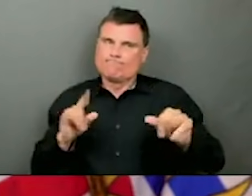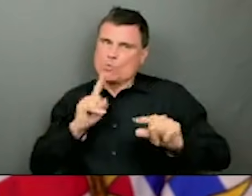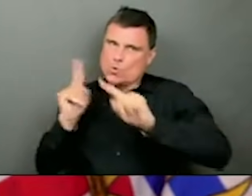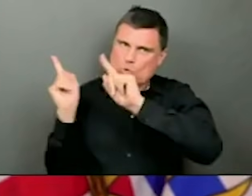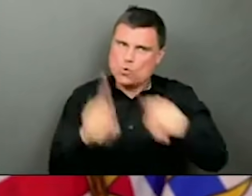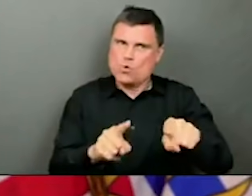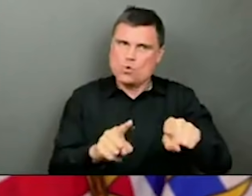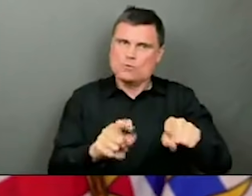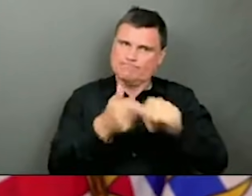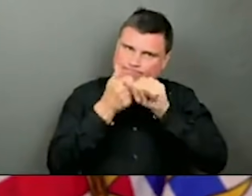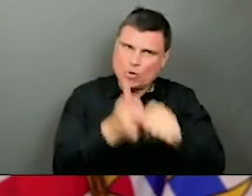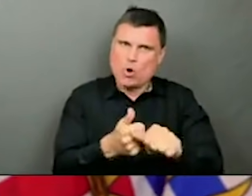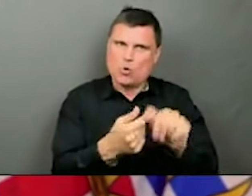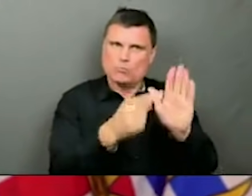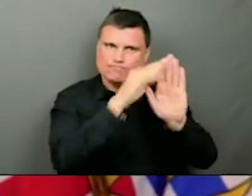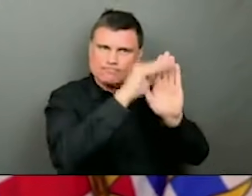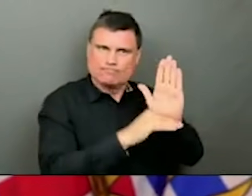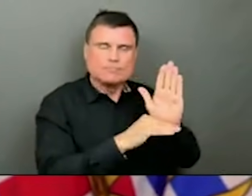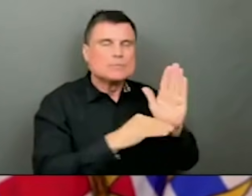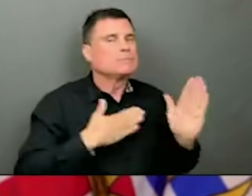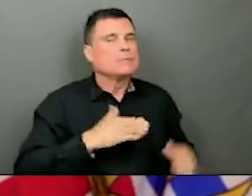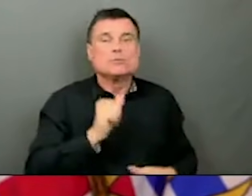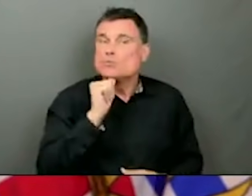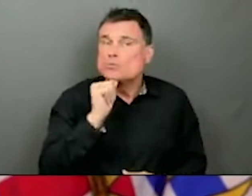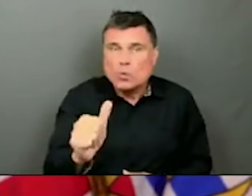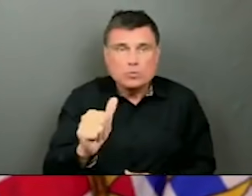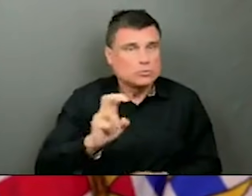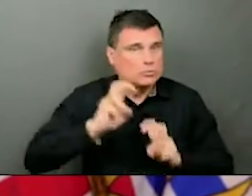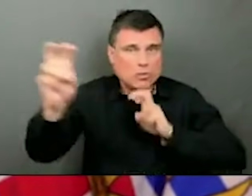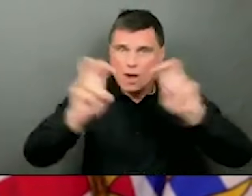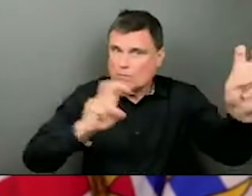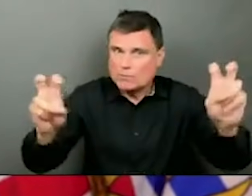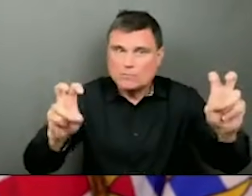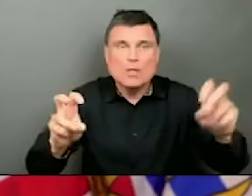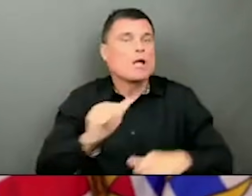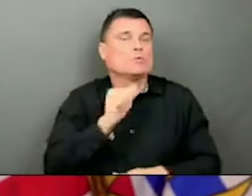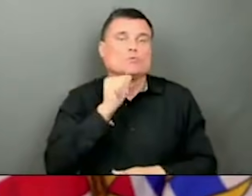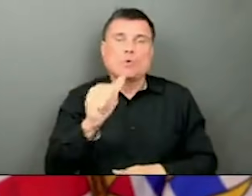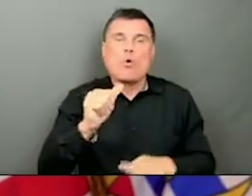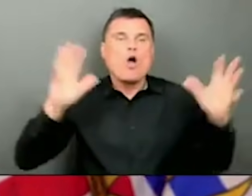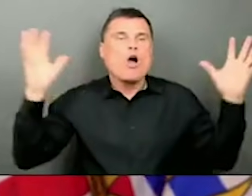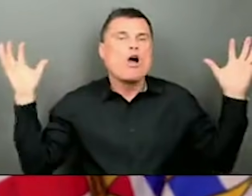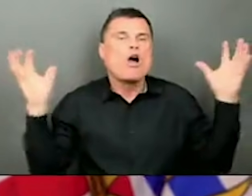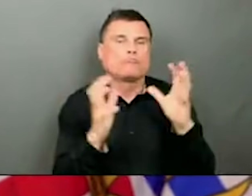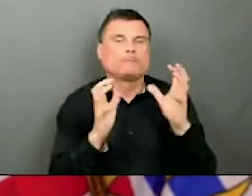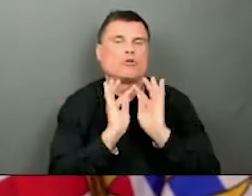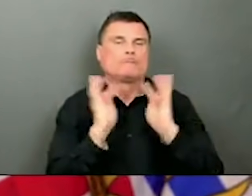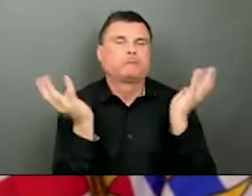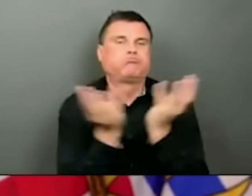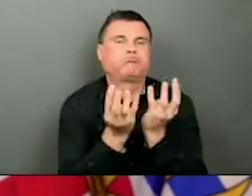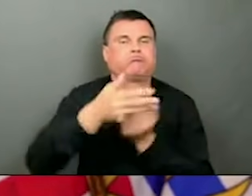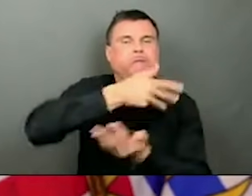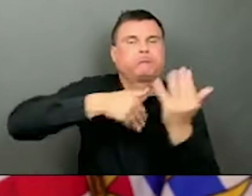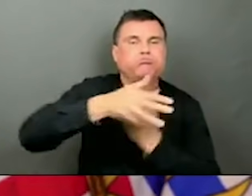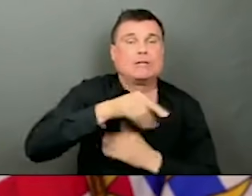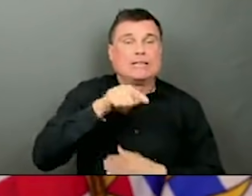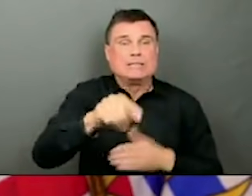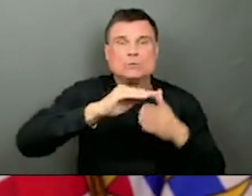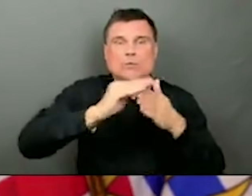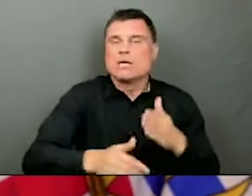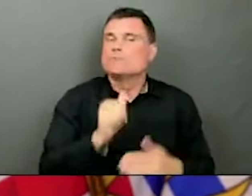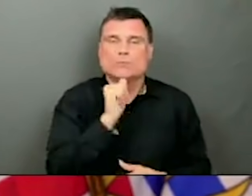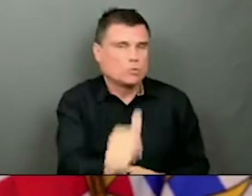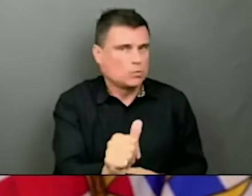we pass that critical period of time that our immune system is ramping up to protect us. As well, we now